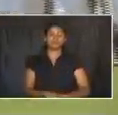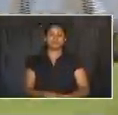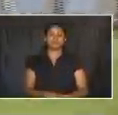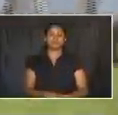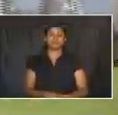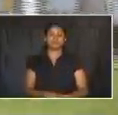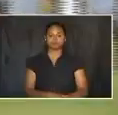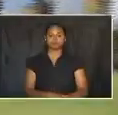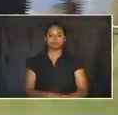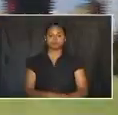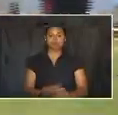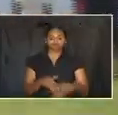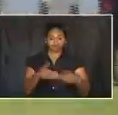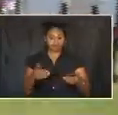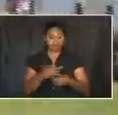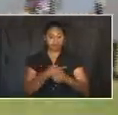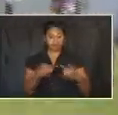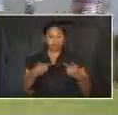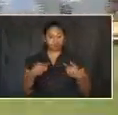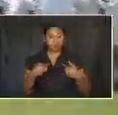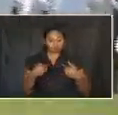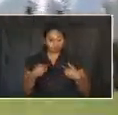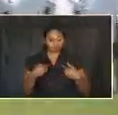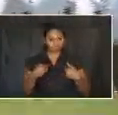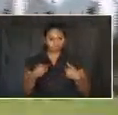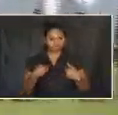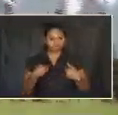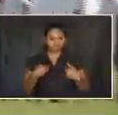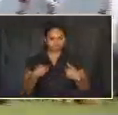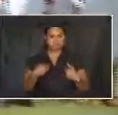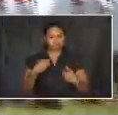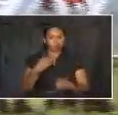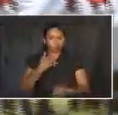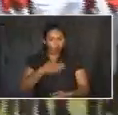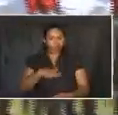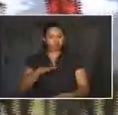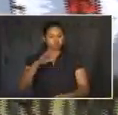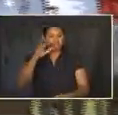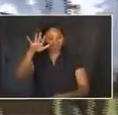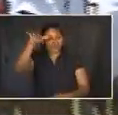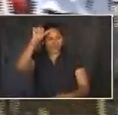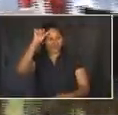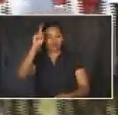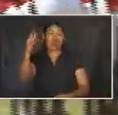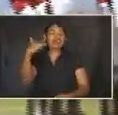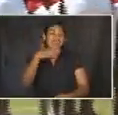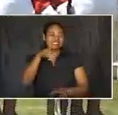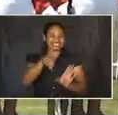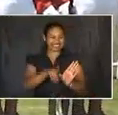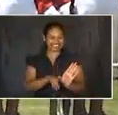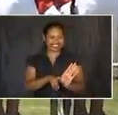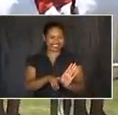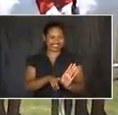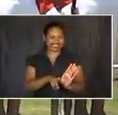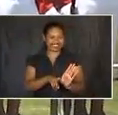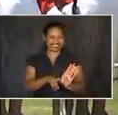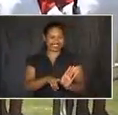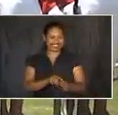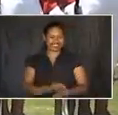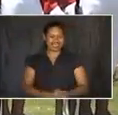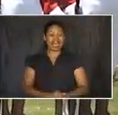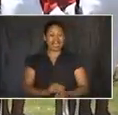a real discredit for me not to mention and acknowledge the 100 years centennial of